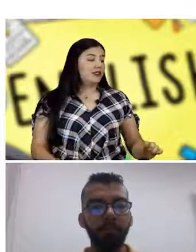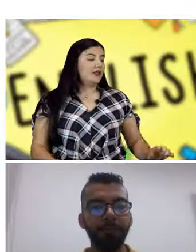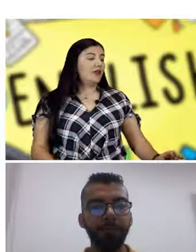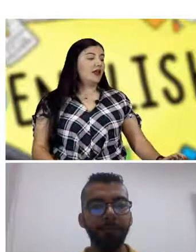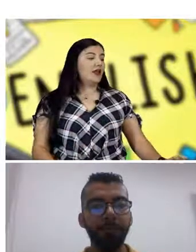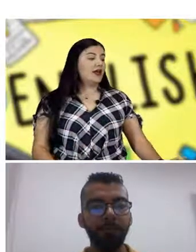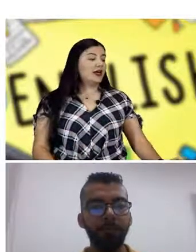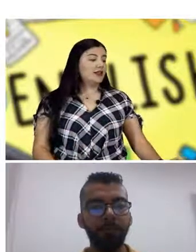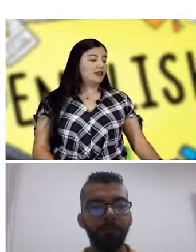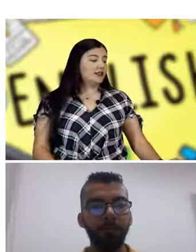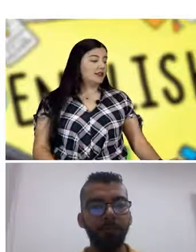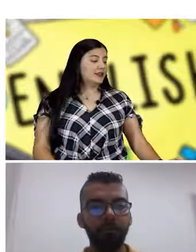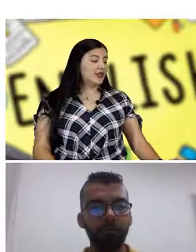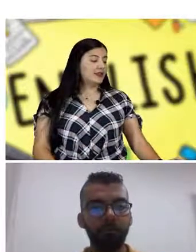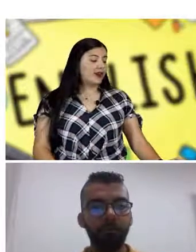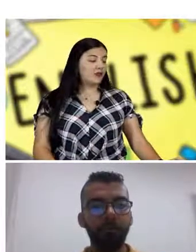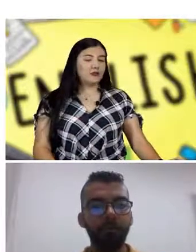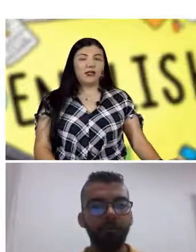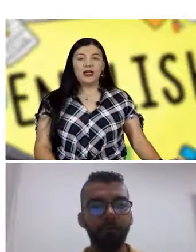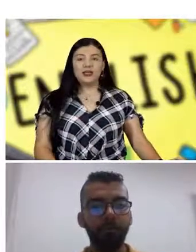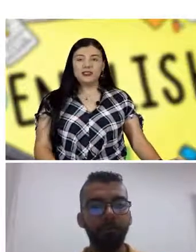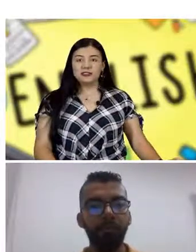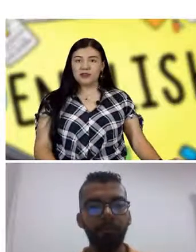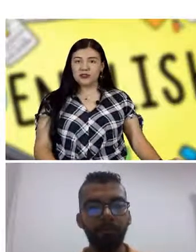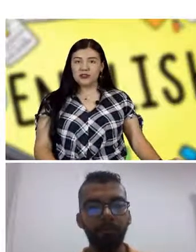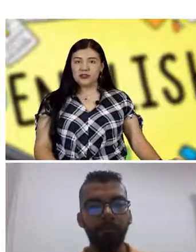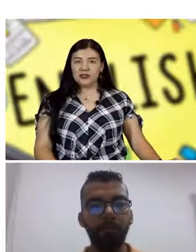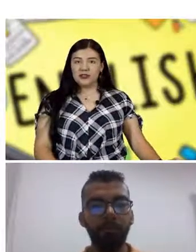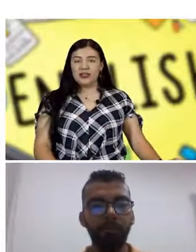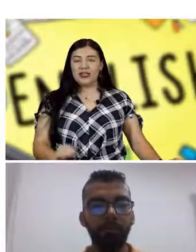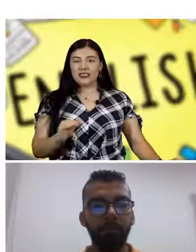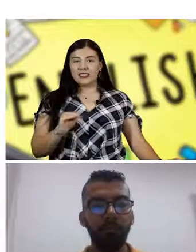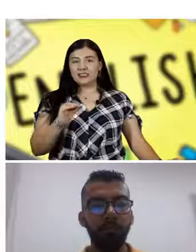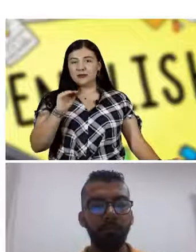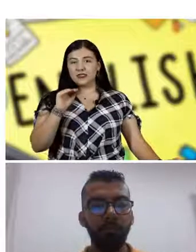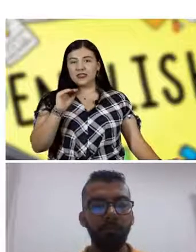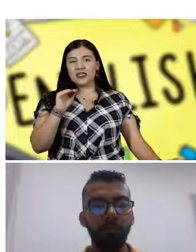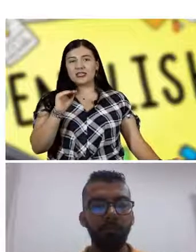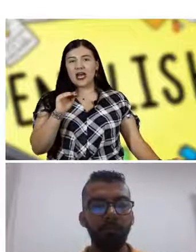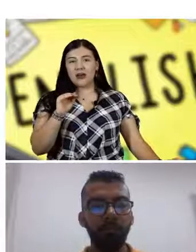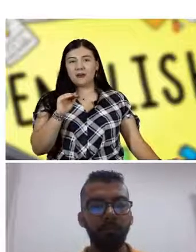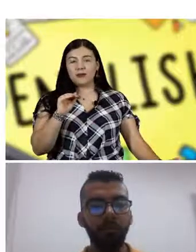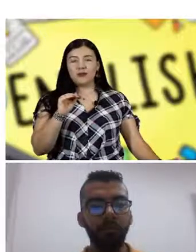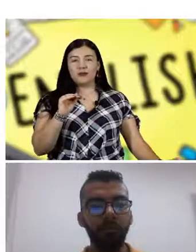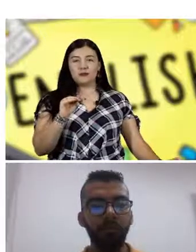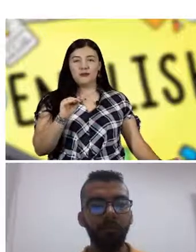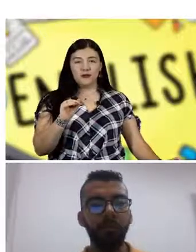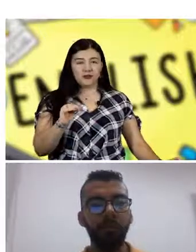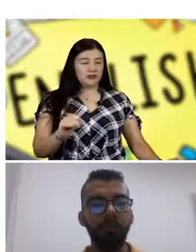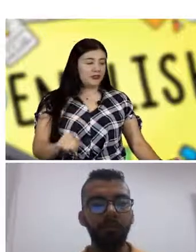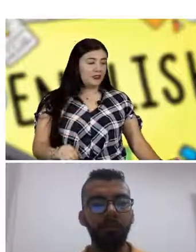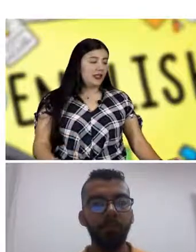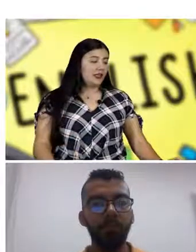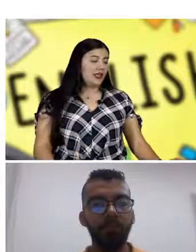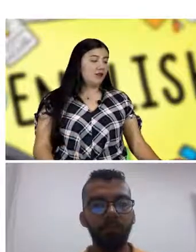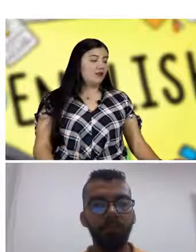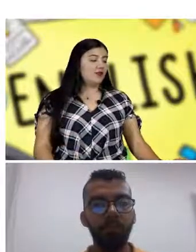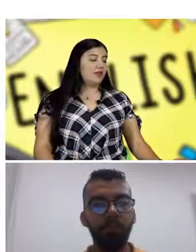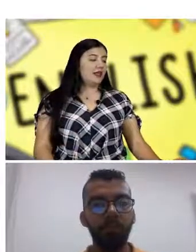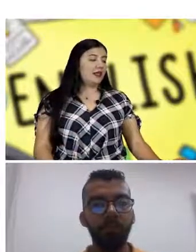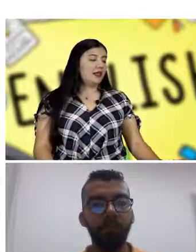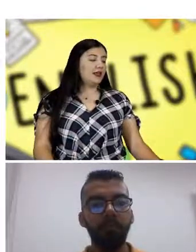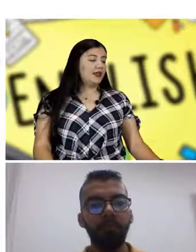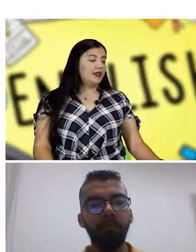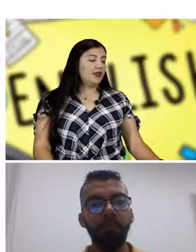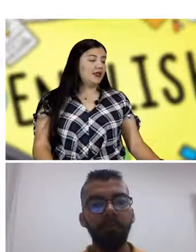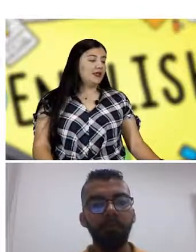okay? We got that the correct answer, it's something that is up of your foot. It